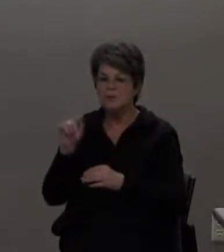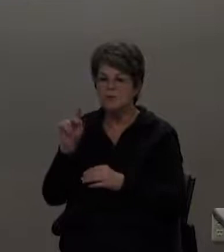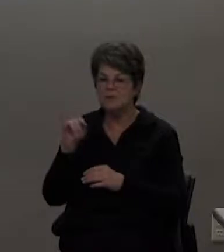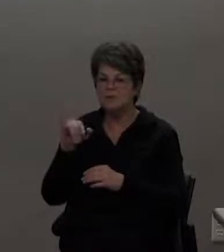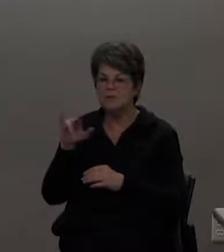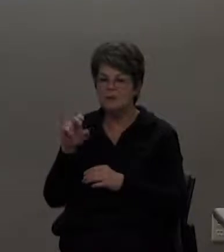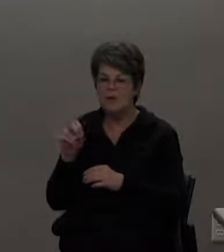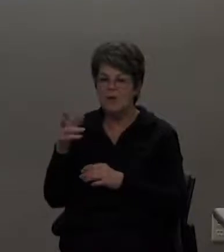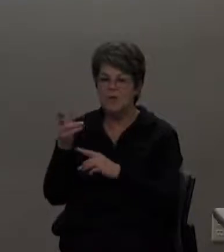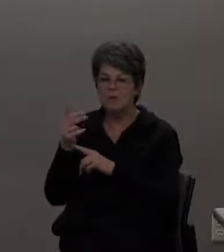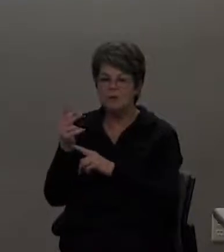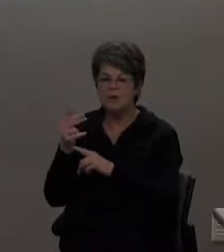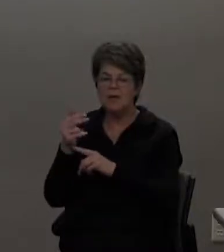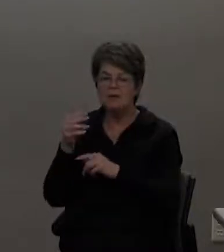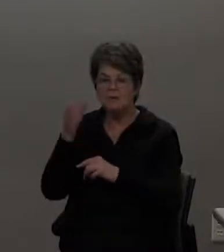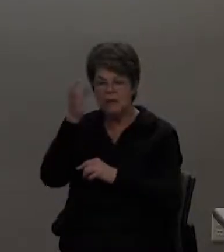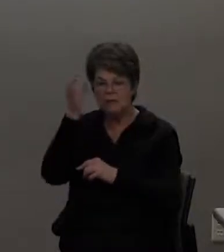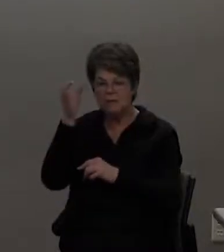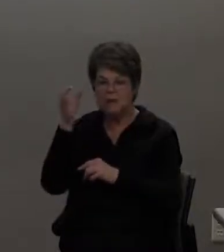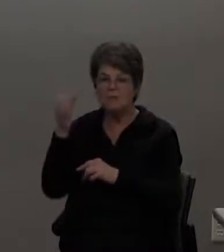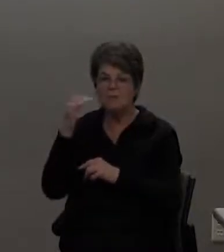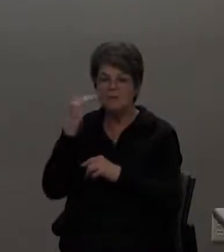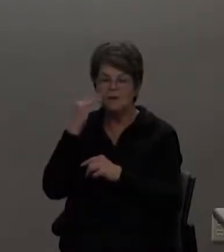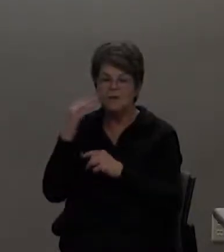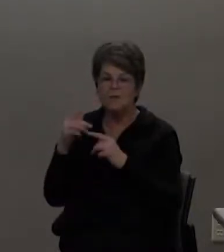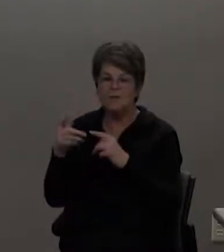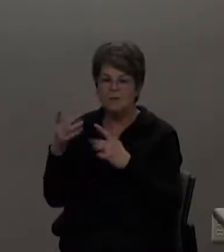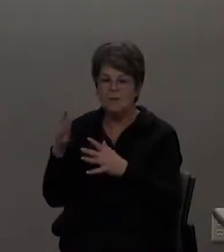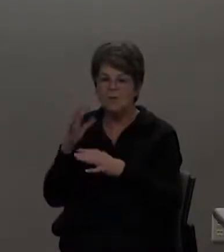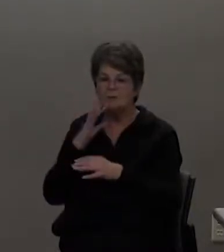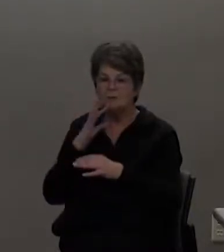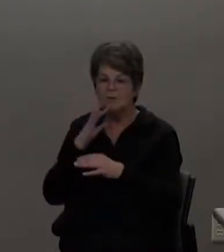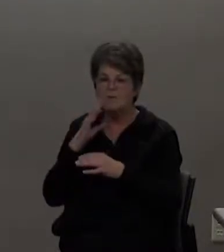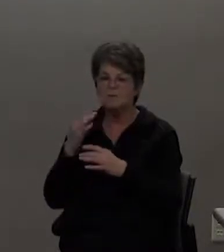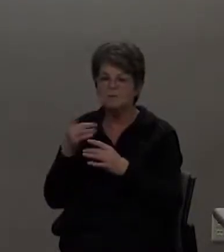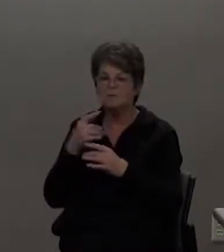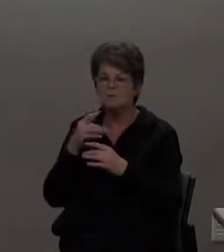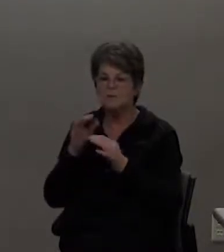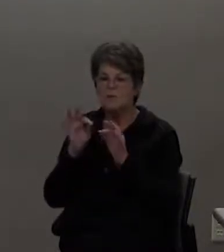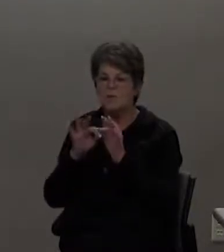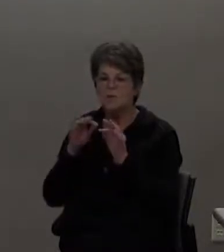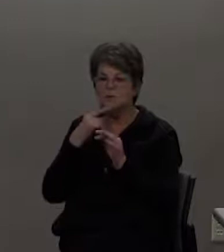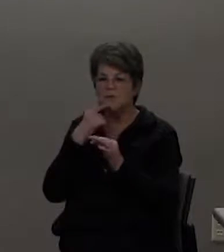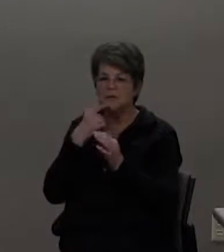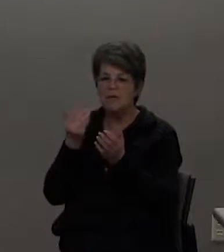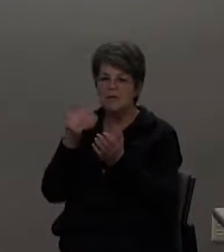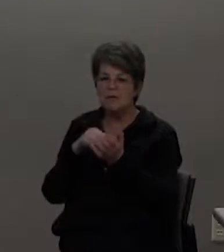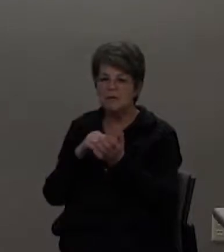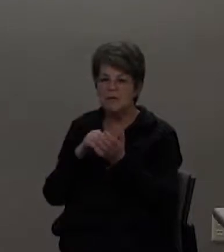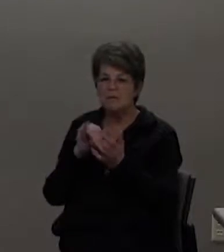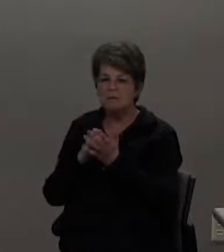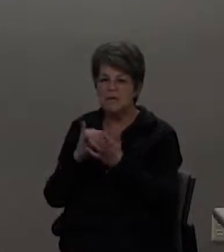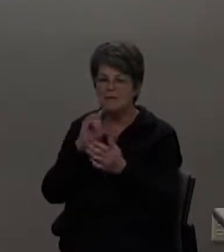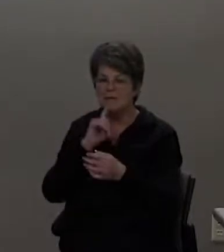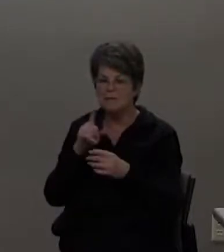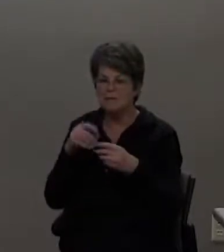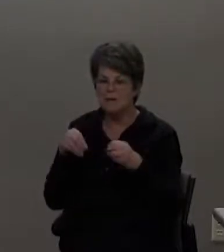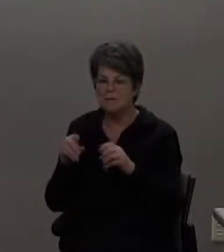I think there's an opportunity there. I know there's been talk about it already, but it's worth reiterating and reassuring, I think, that that's an